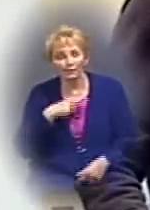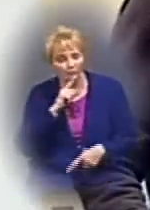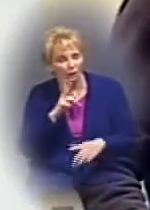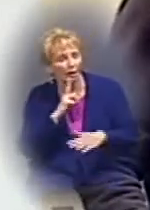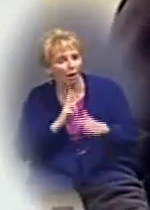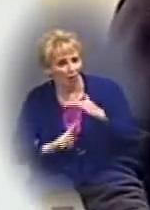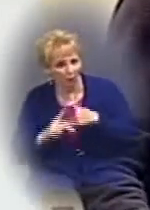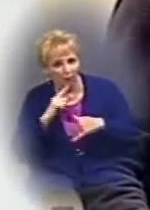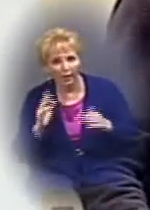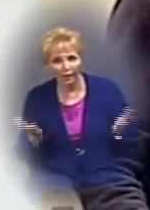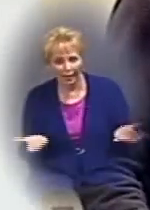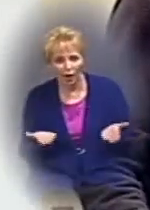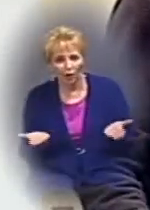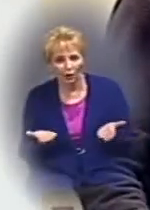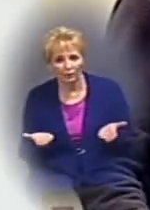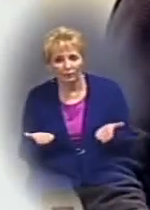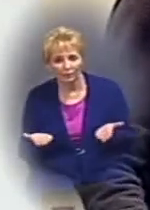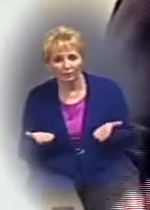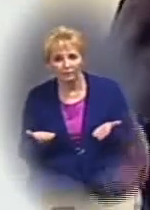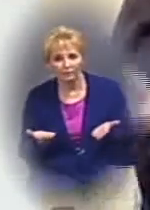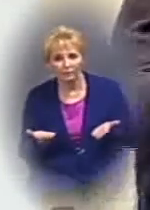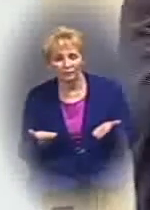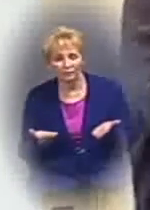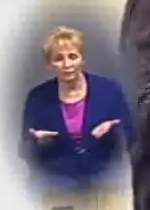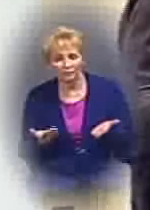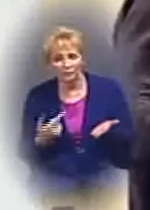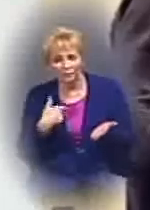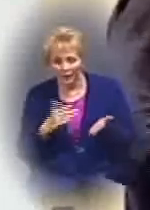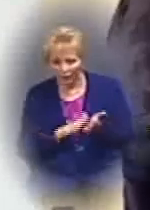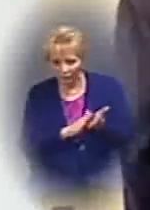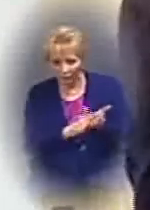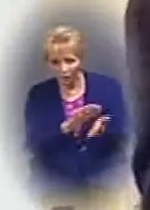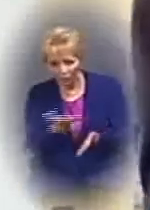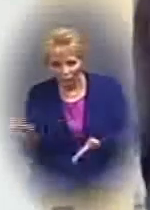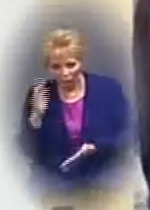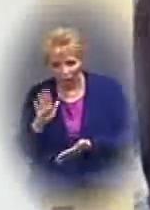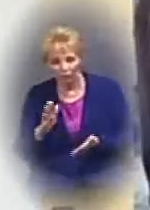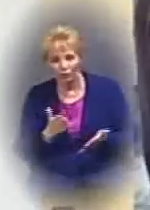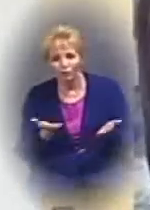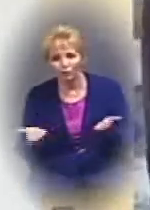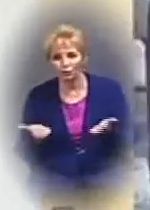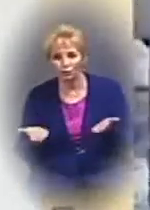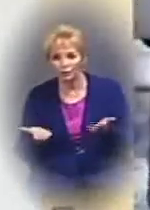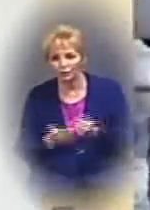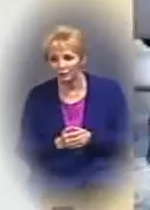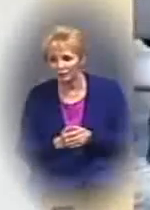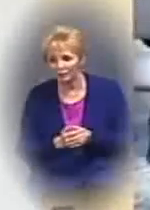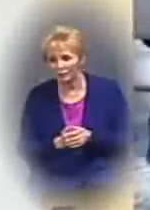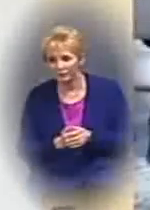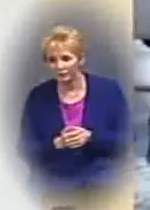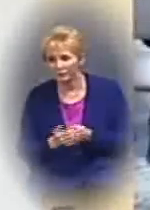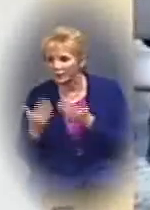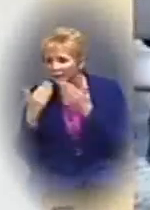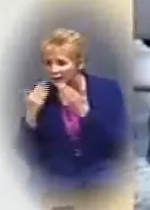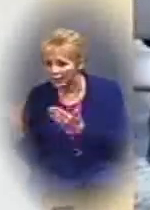here. And you know, I applaud you all for your service. Thank you,